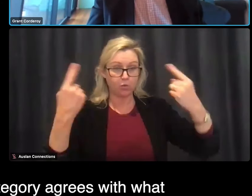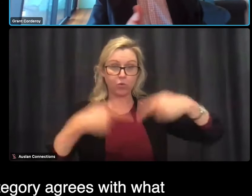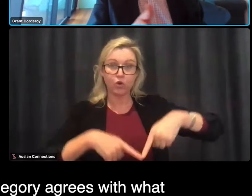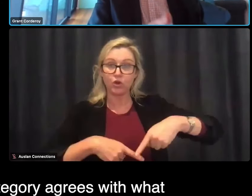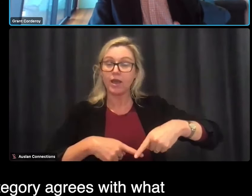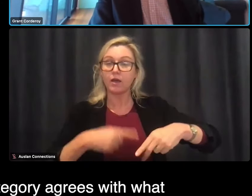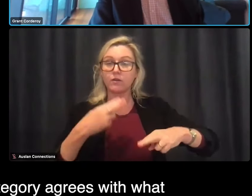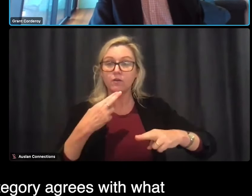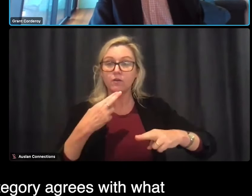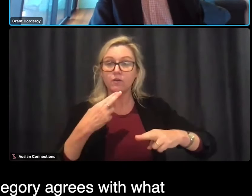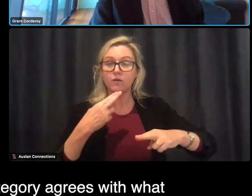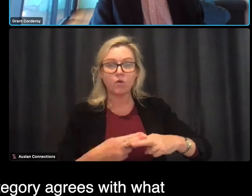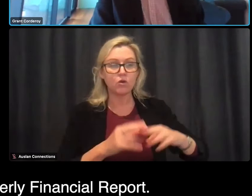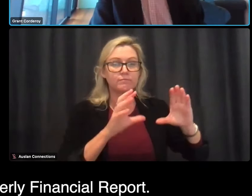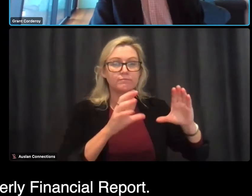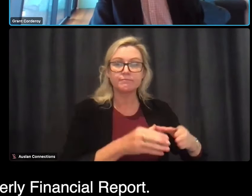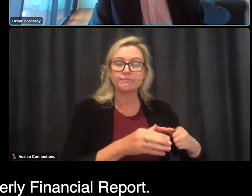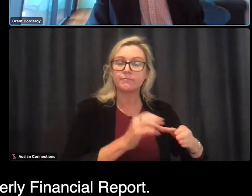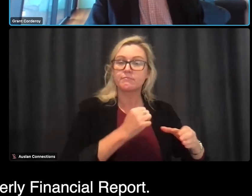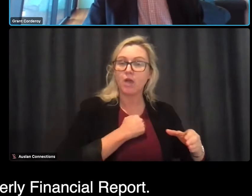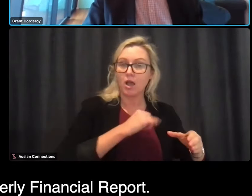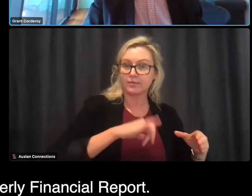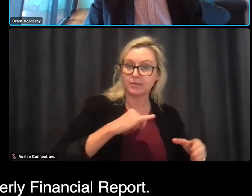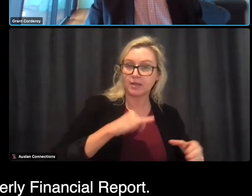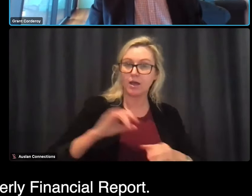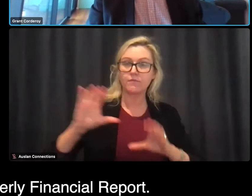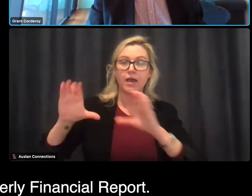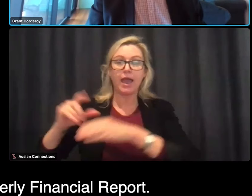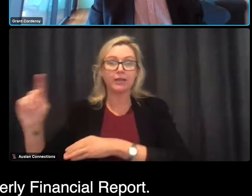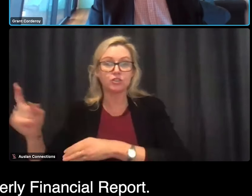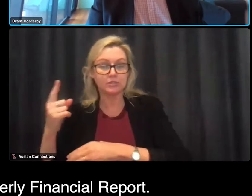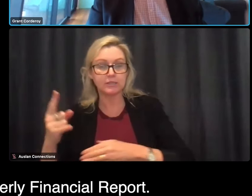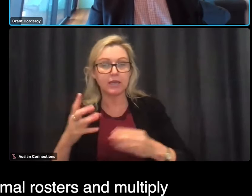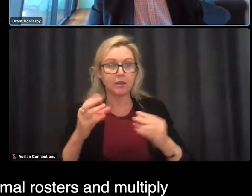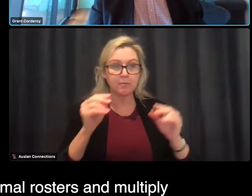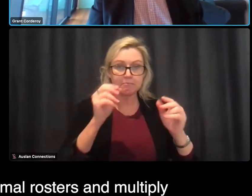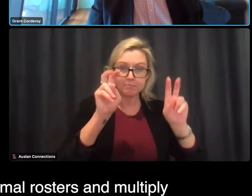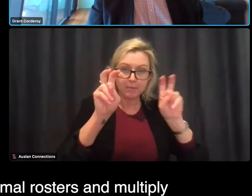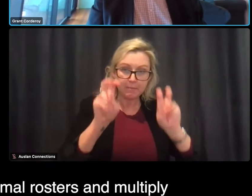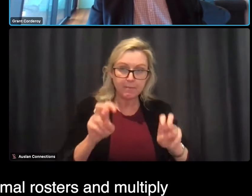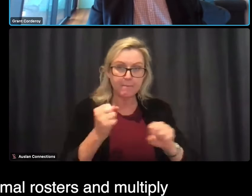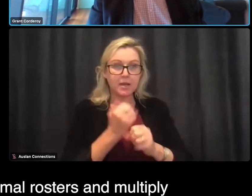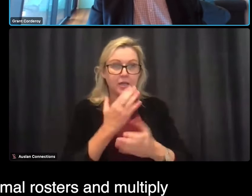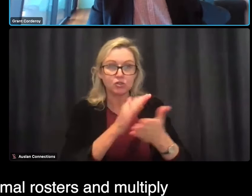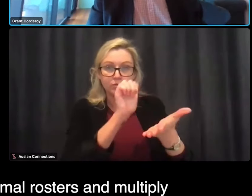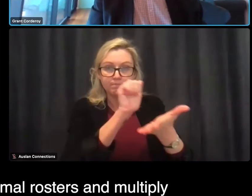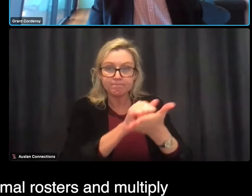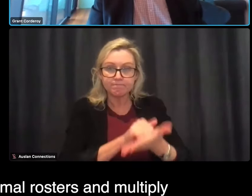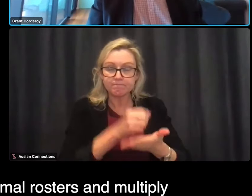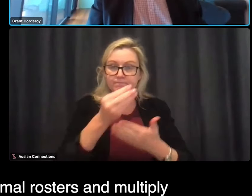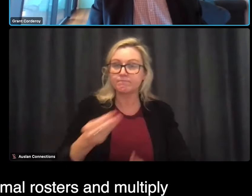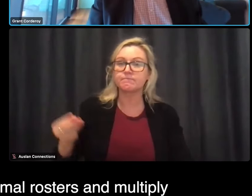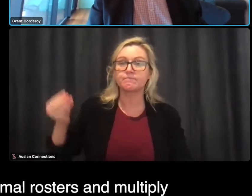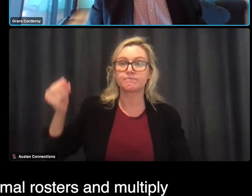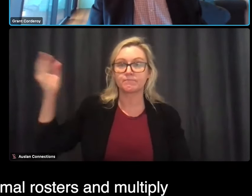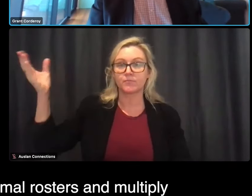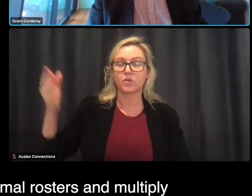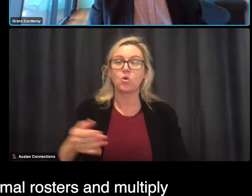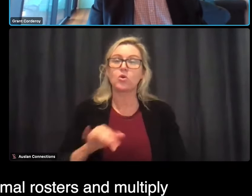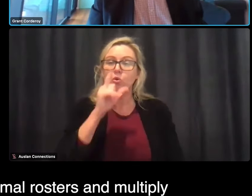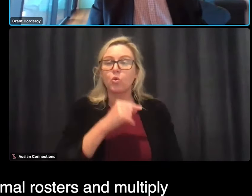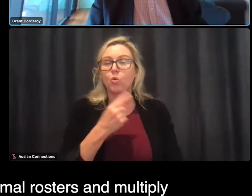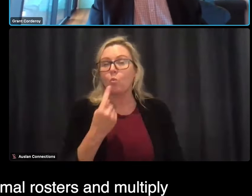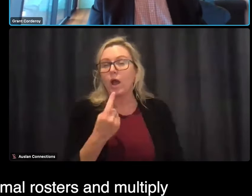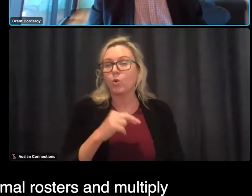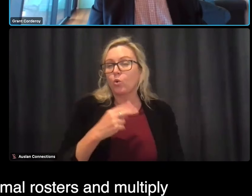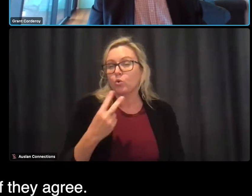category agrees with what you're putting in your quarterly financial report. Or you just get 1 or 2 normal